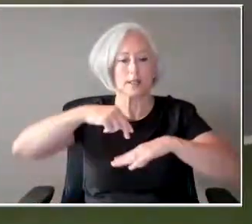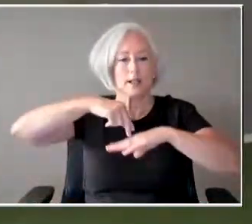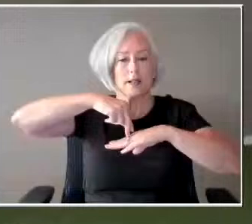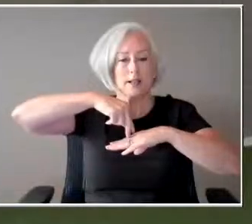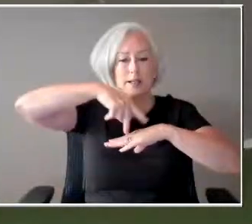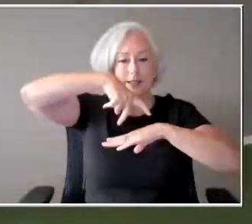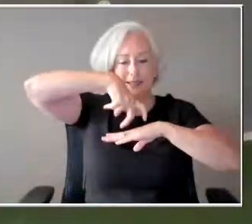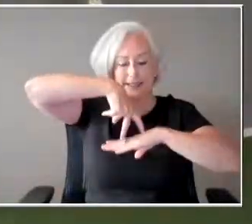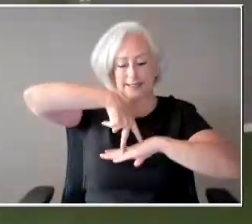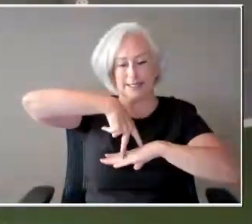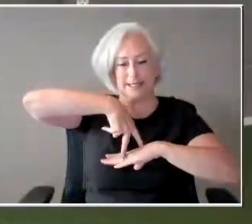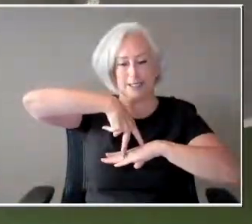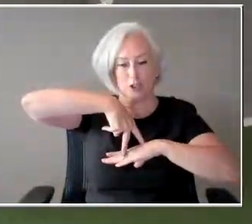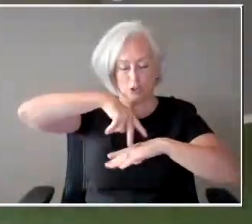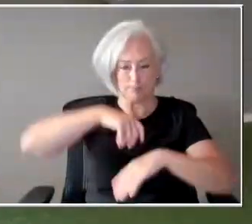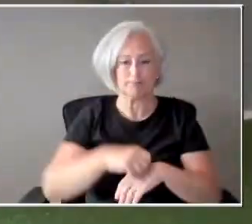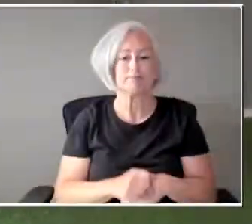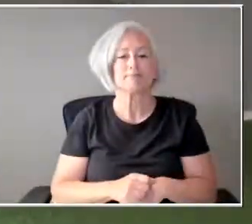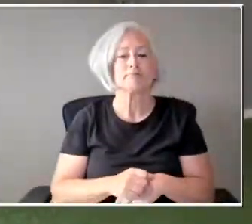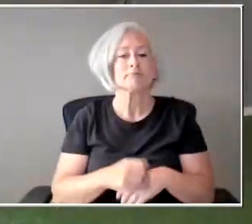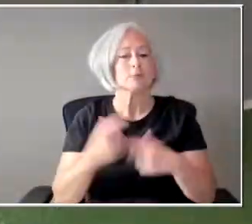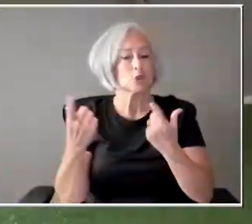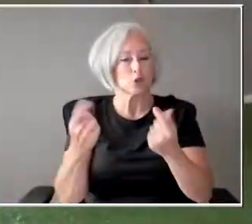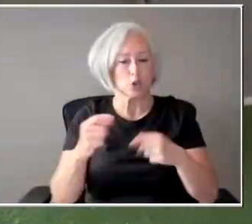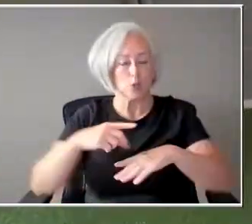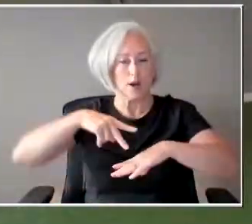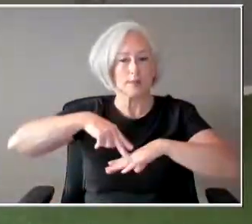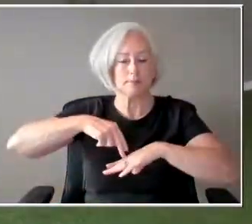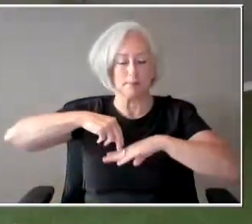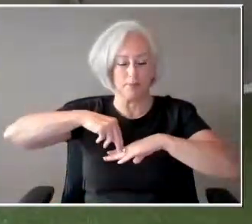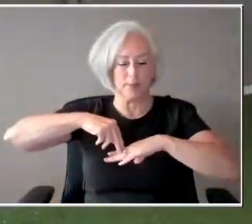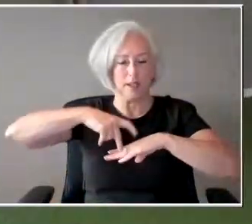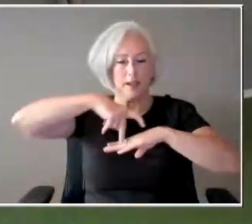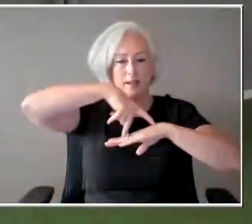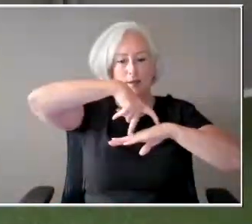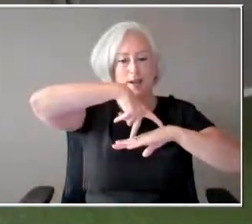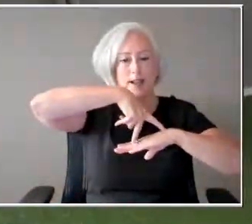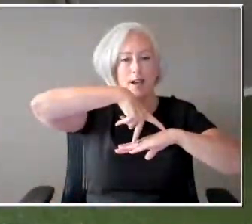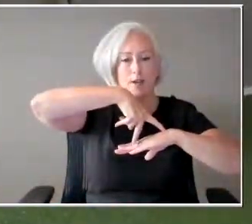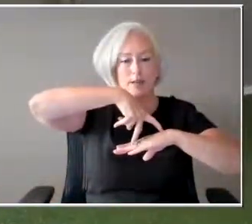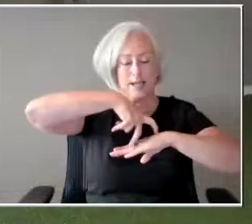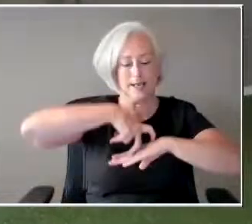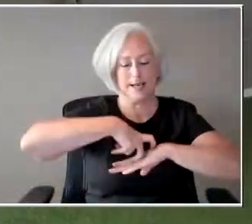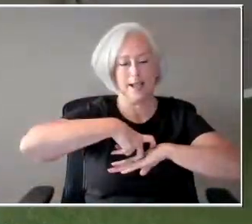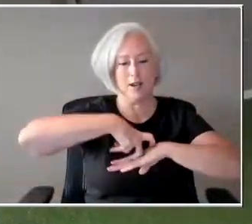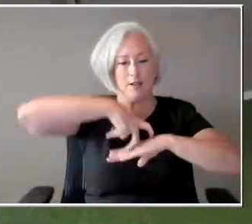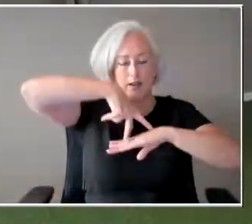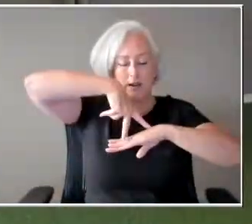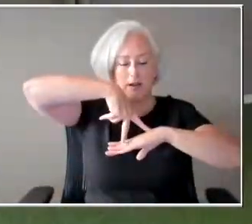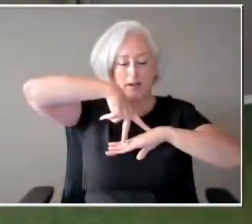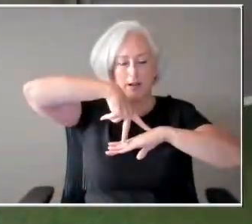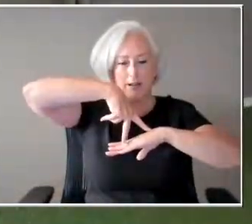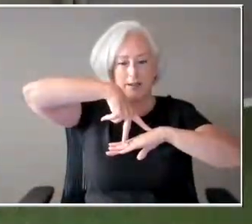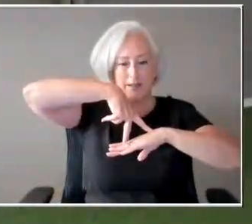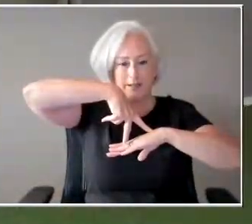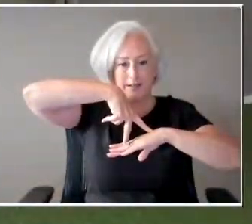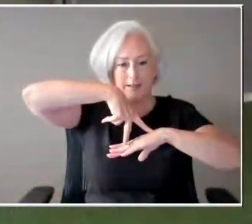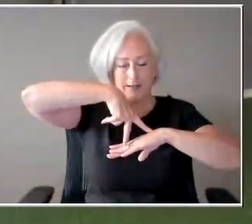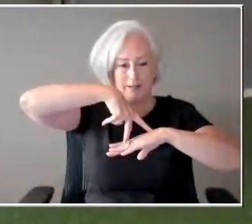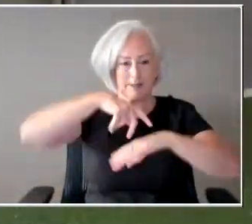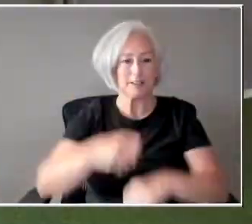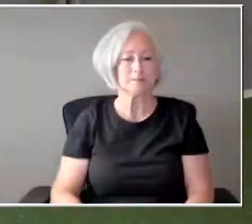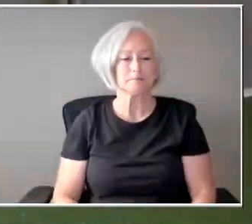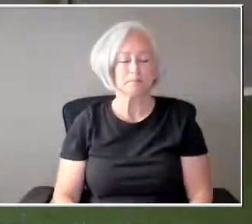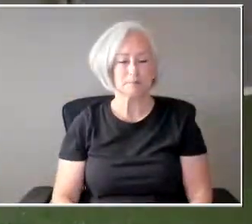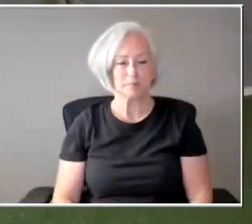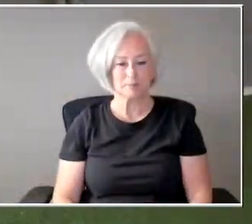So for the split lunge, again, you just kind of want to take a big stride out, and then you're going to just up and down into your lunge form. Now